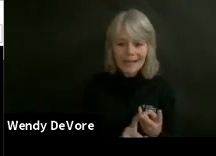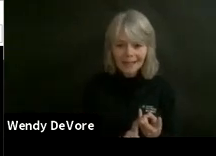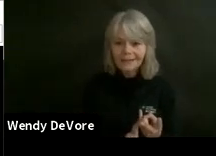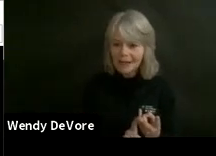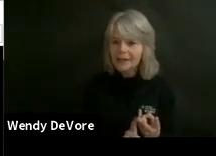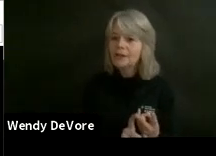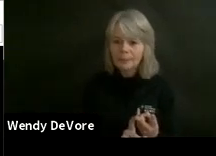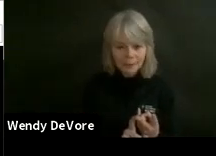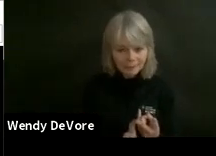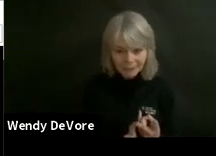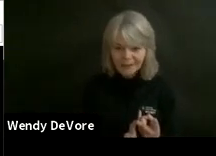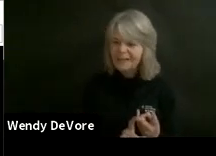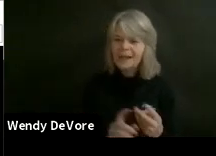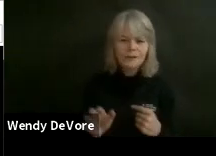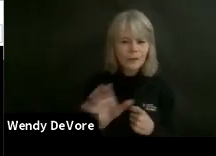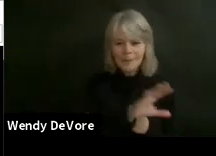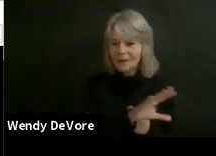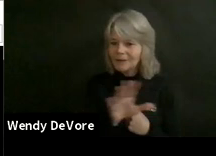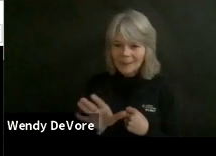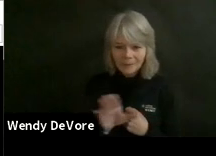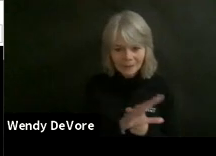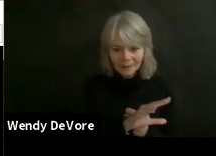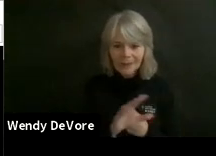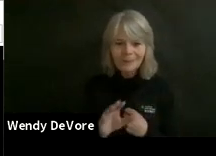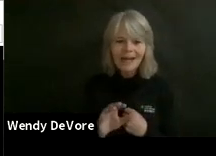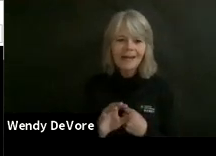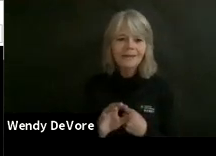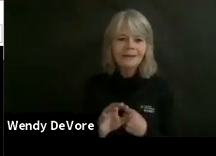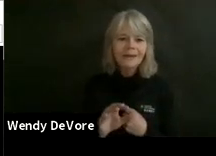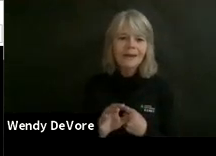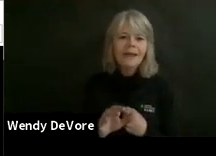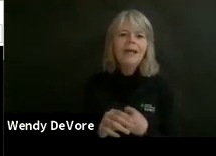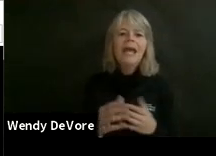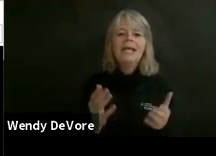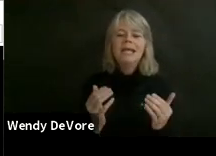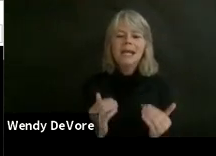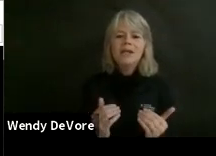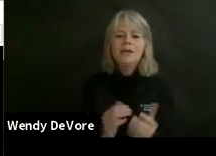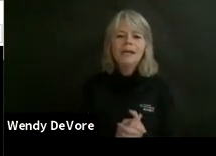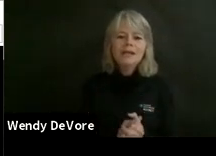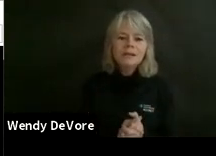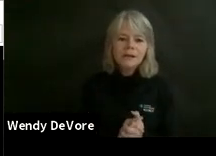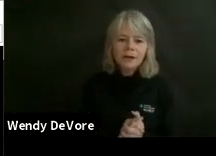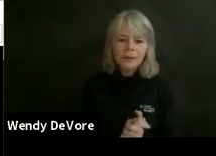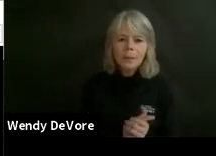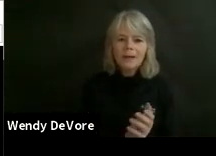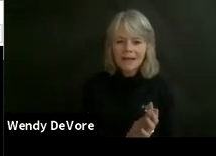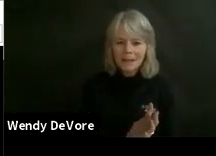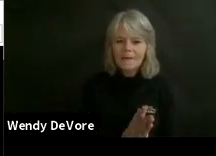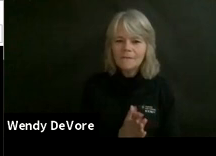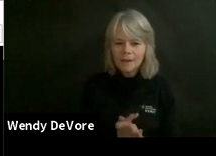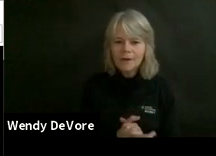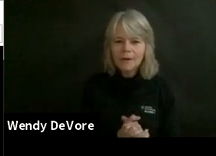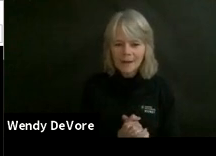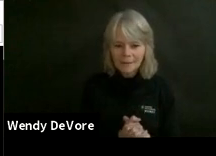your ASL interpreter. So the amount of time still applies. And again, you'll need to determine what